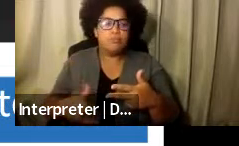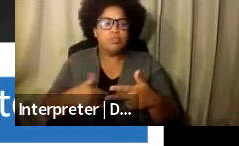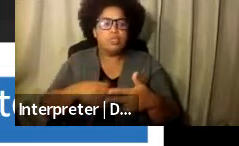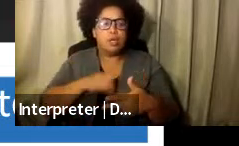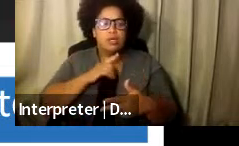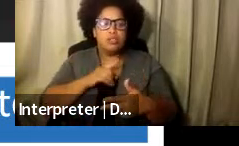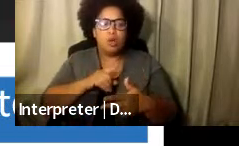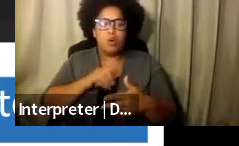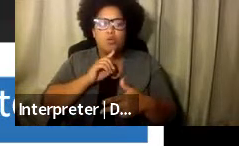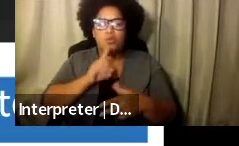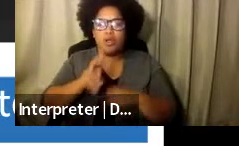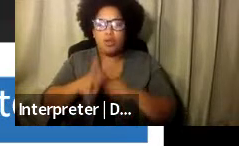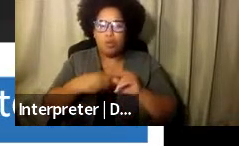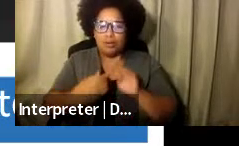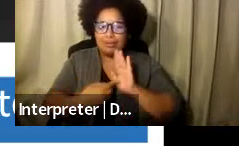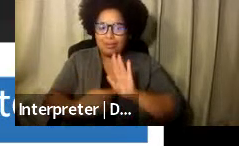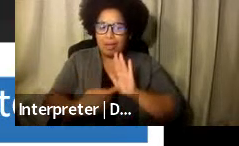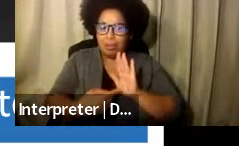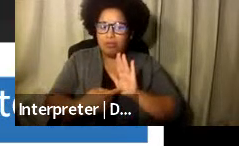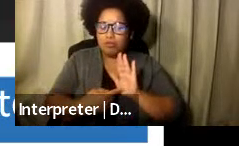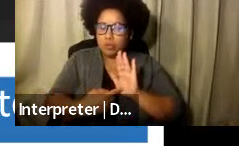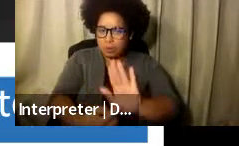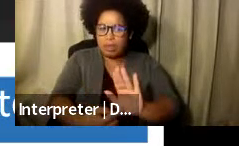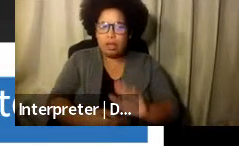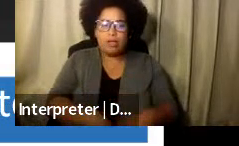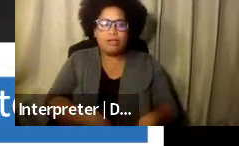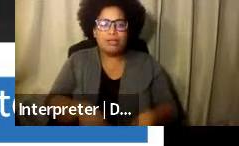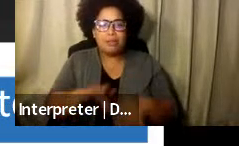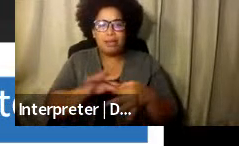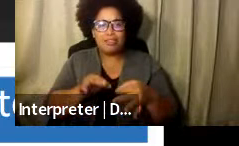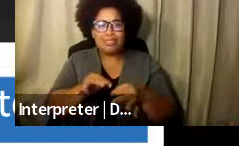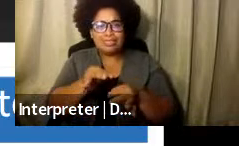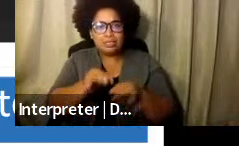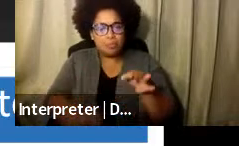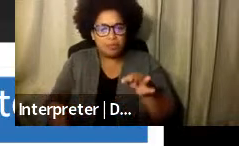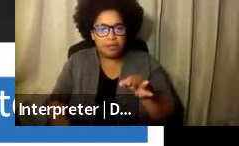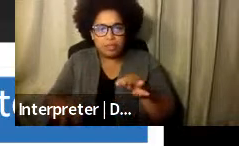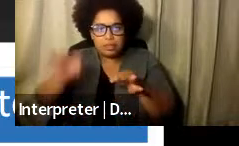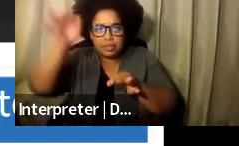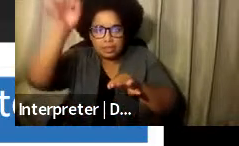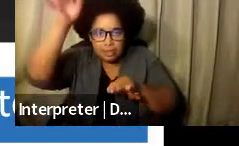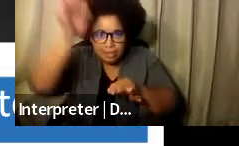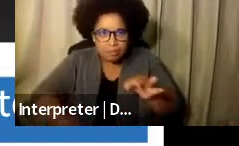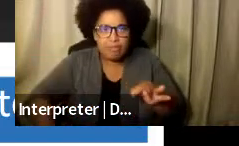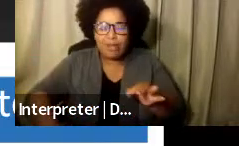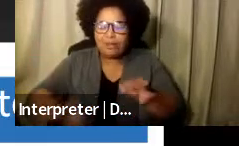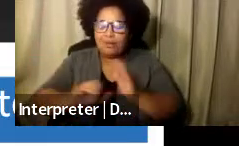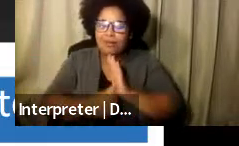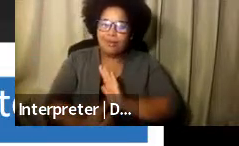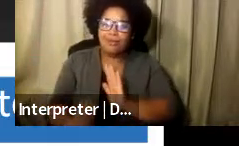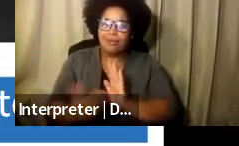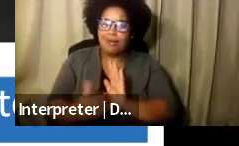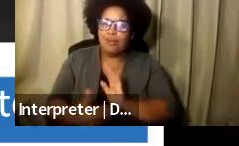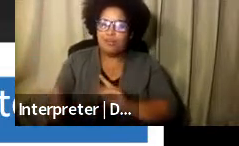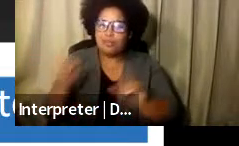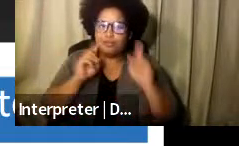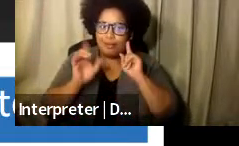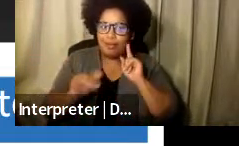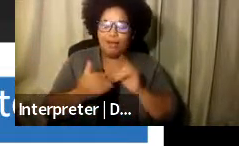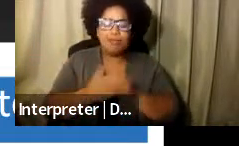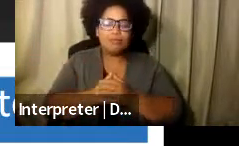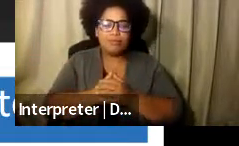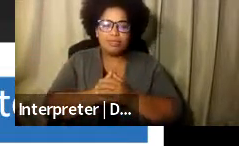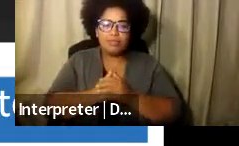world examples, simplifying the message. We've heard this a lot, and that has been something,